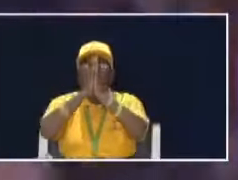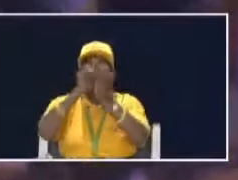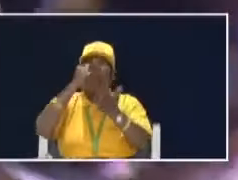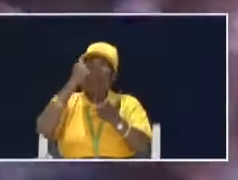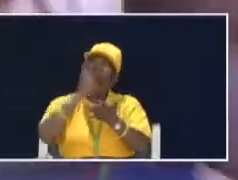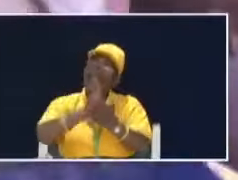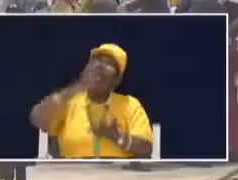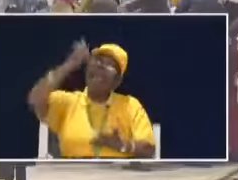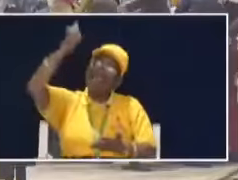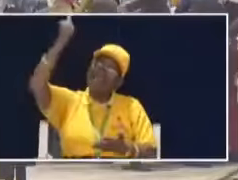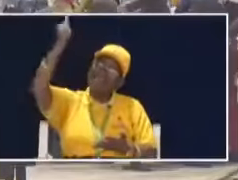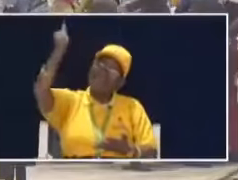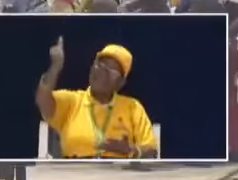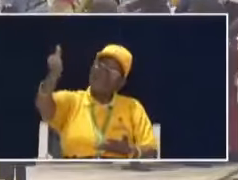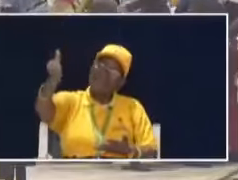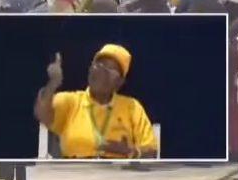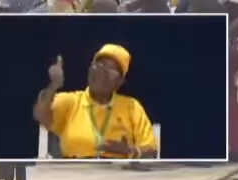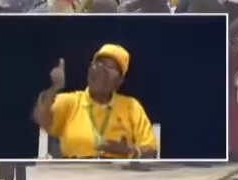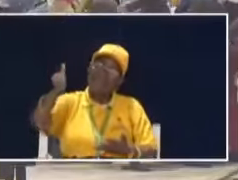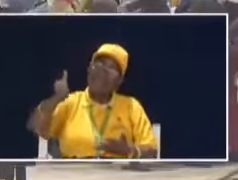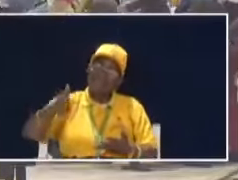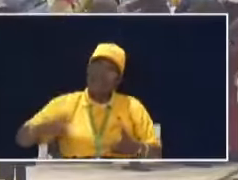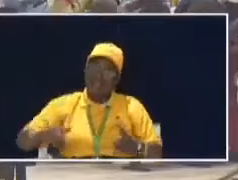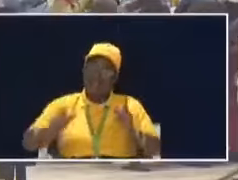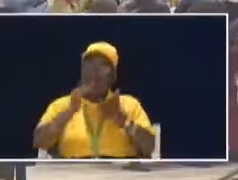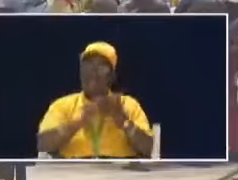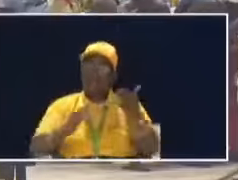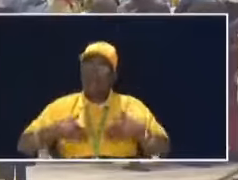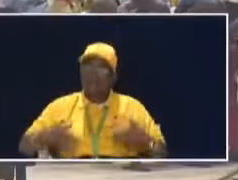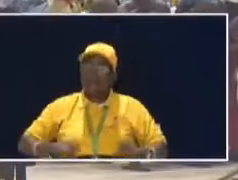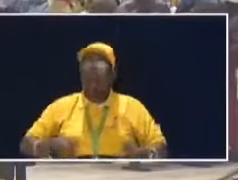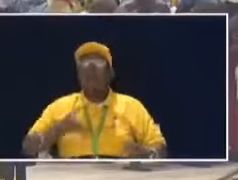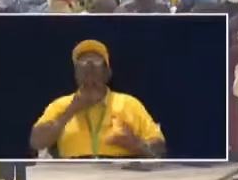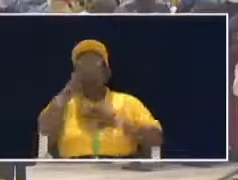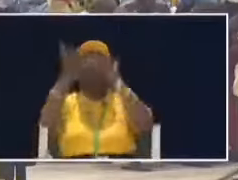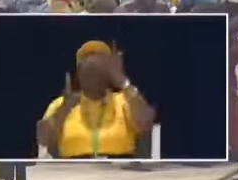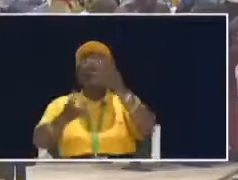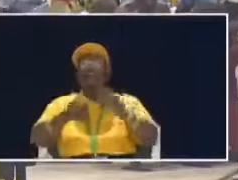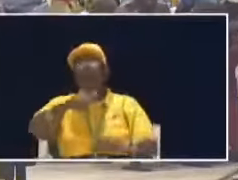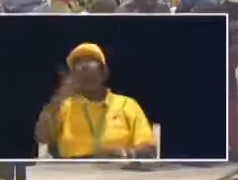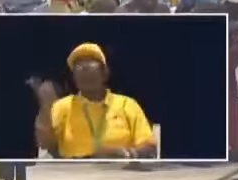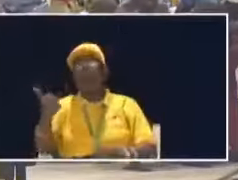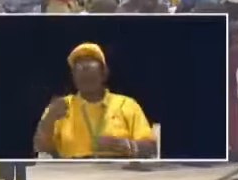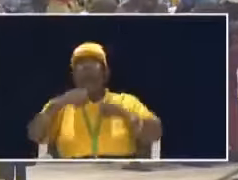Amen. Well, somebody shout another hallelujah.